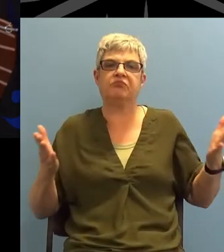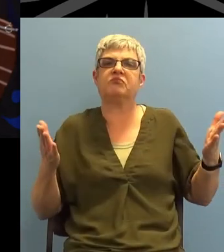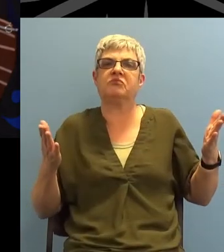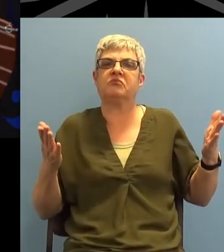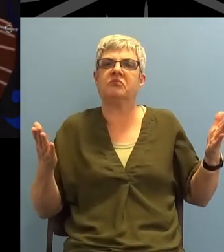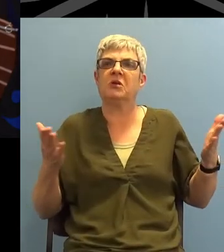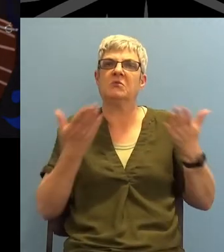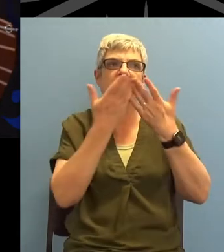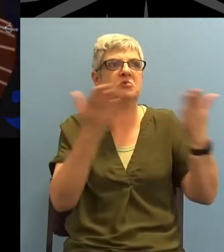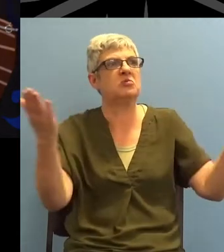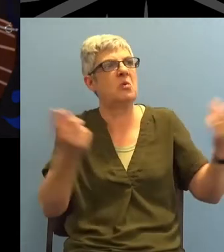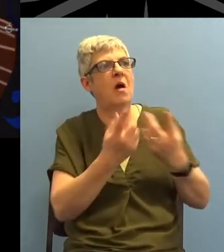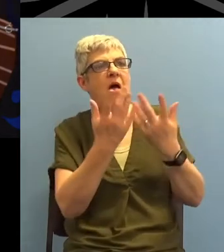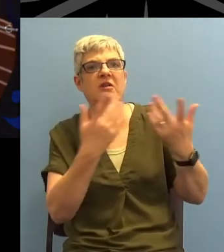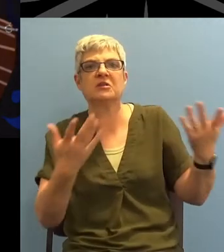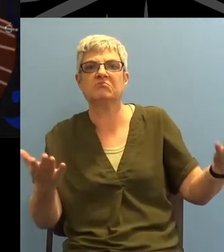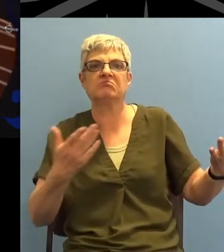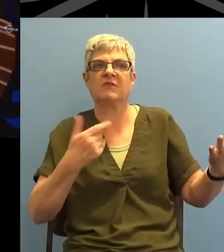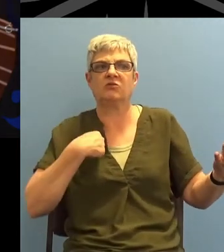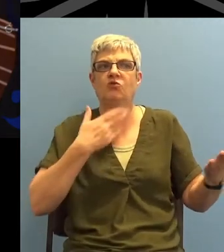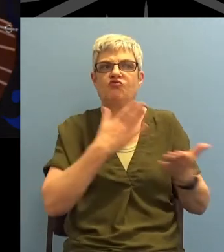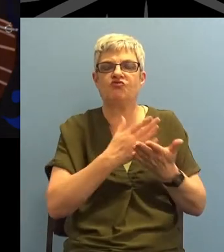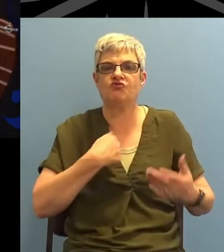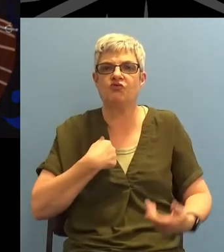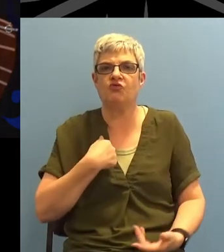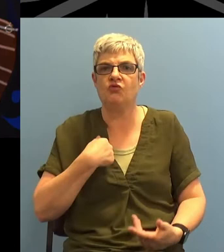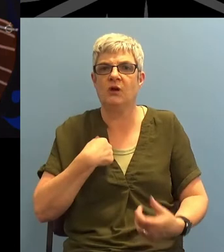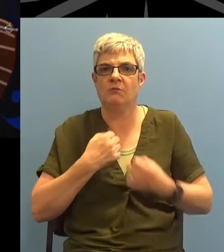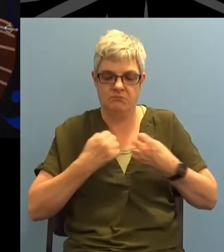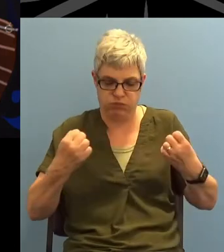that's not true to what's inside me.